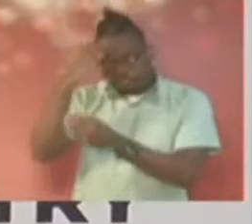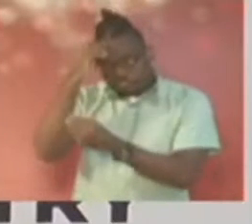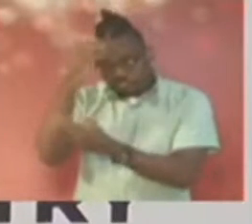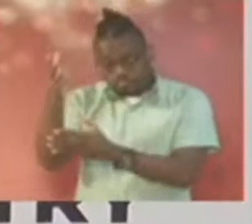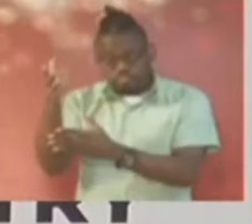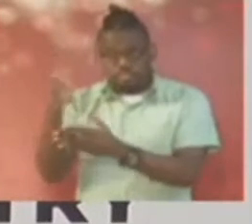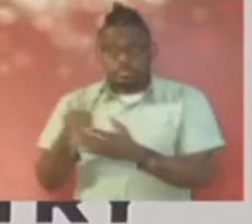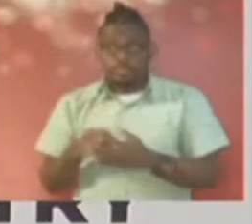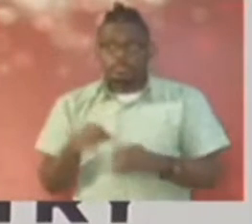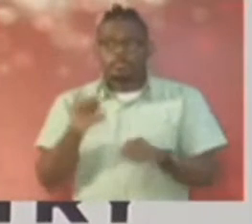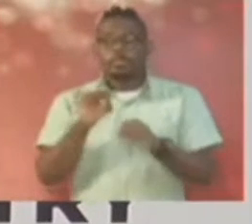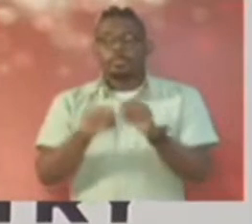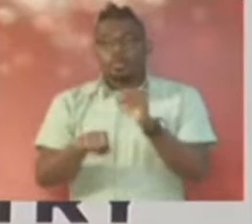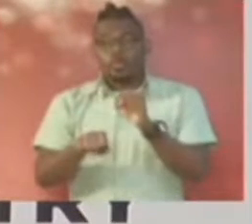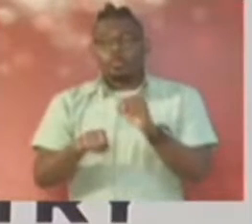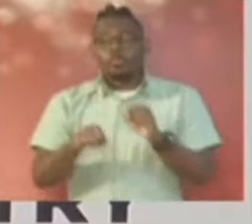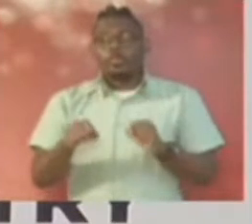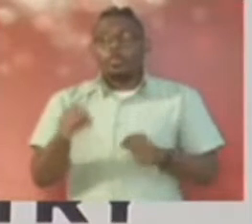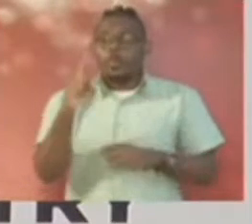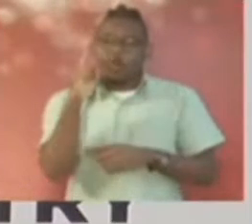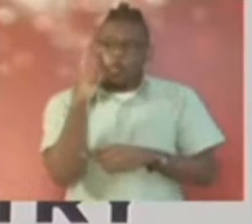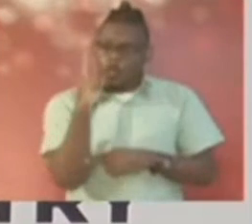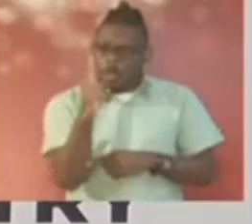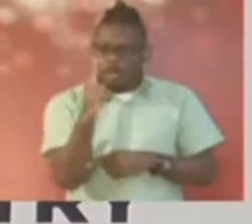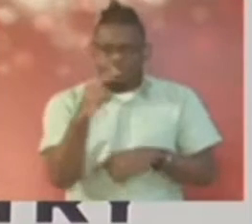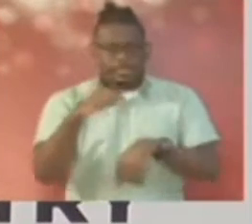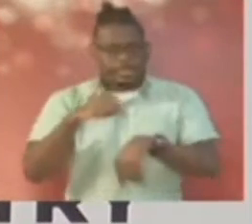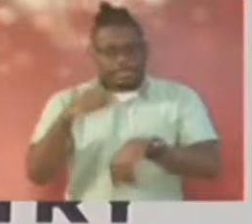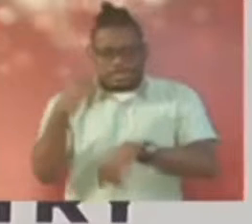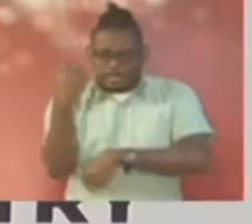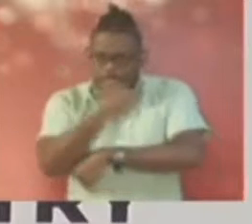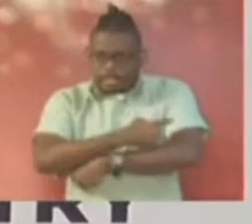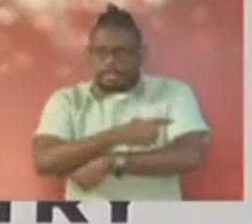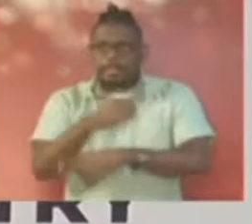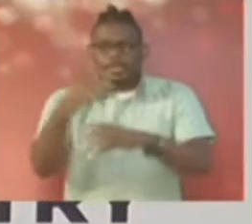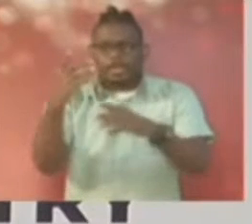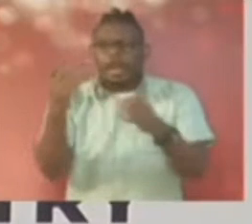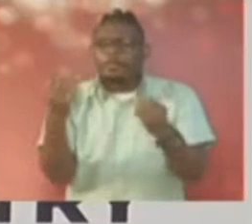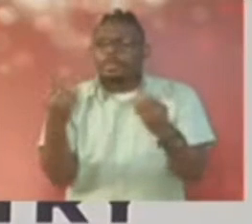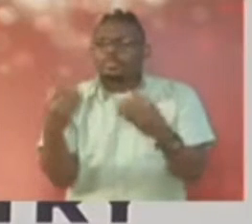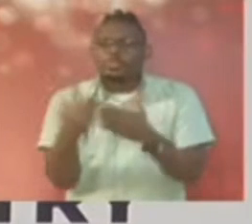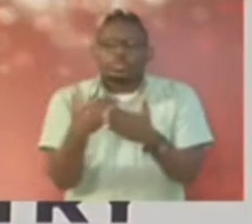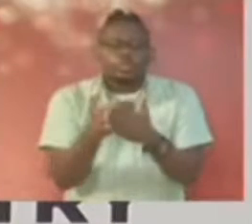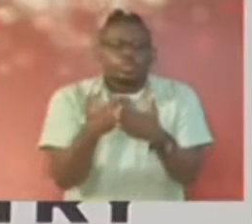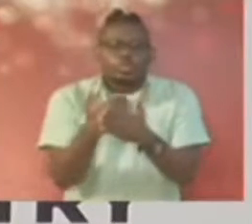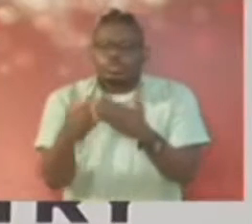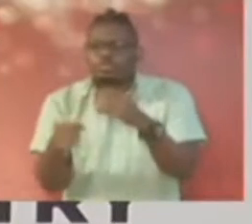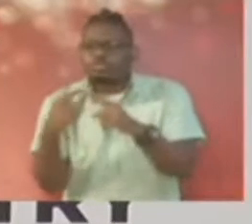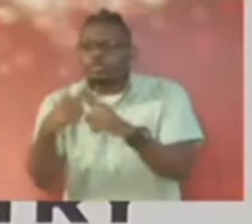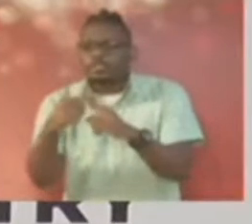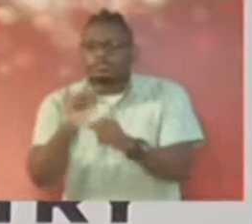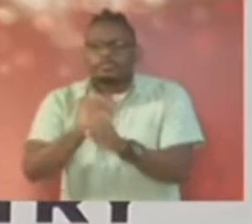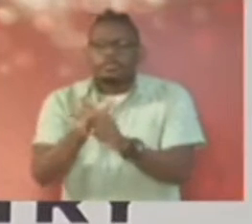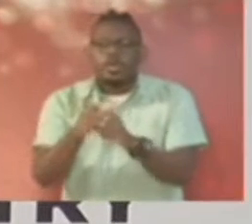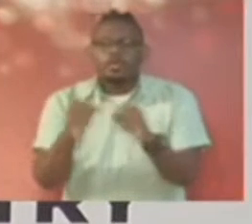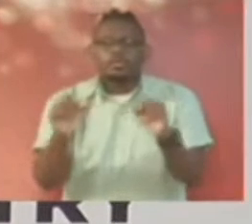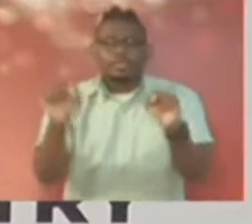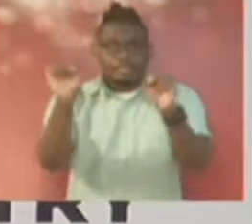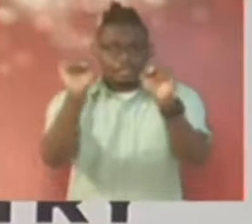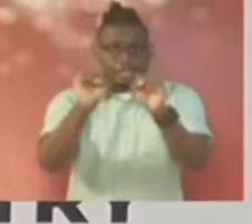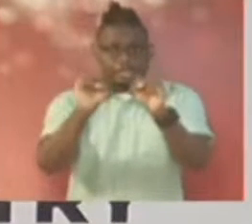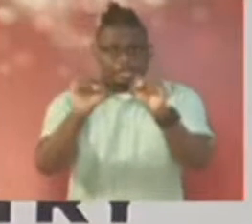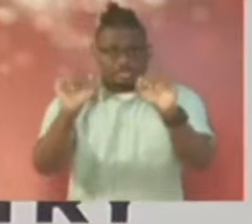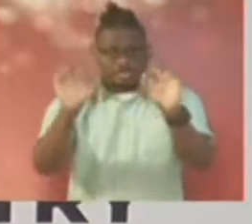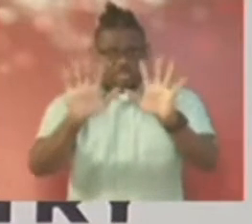it happens once a day now, and it gives an idea of what happens for the previous 24 hours. Usually on a Sunday and a Saturday as well, a lot of the